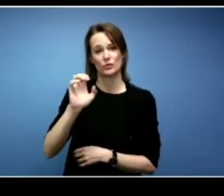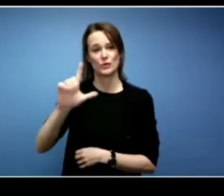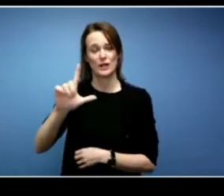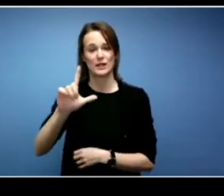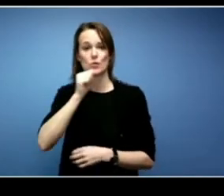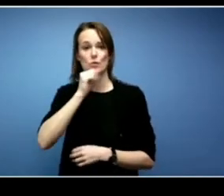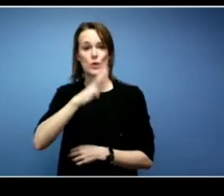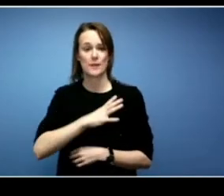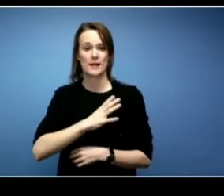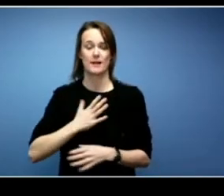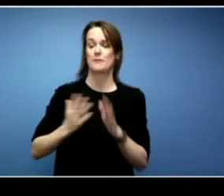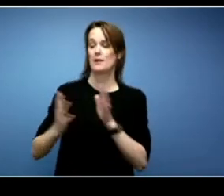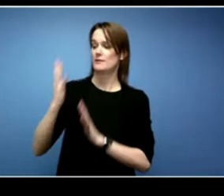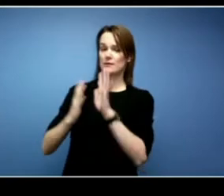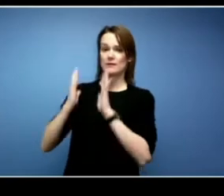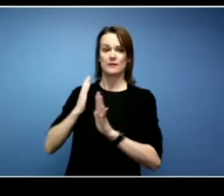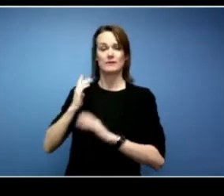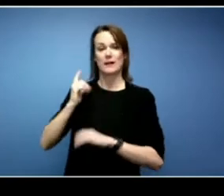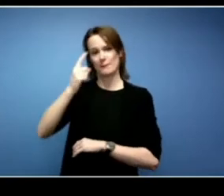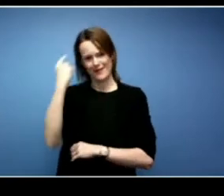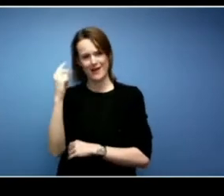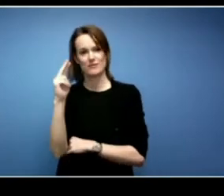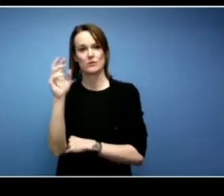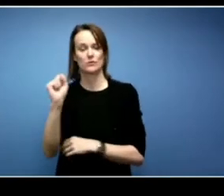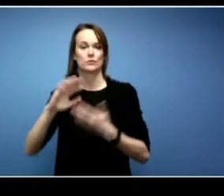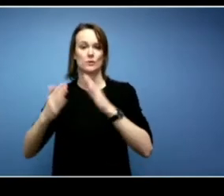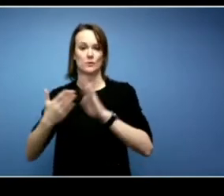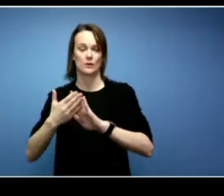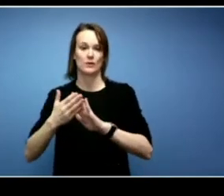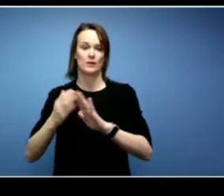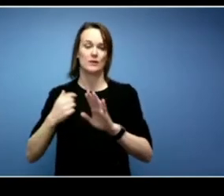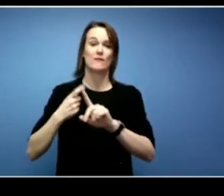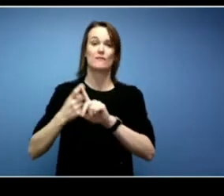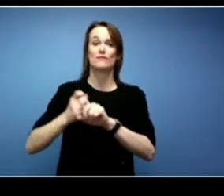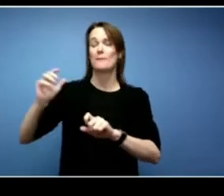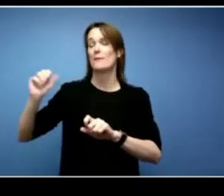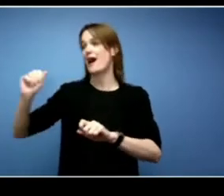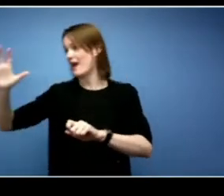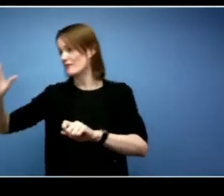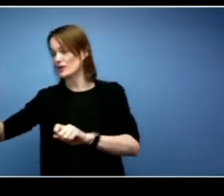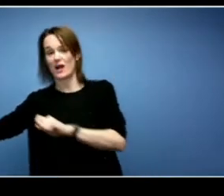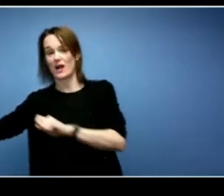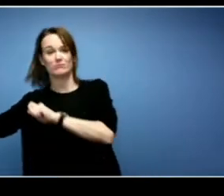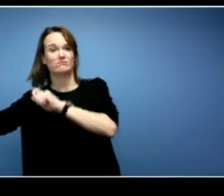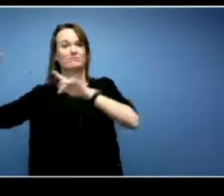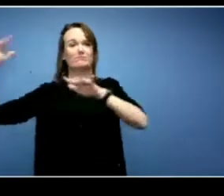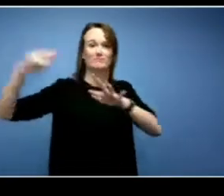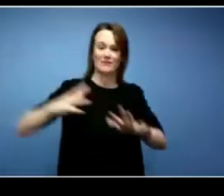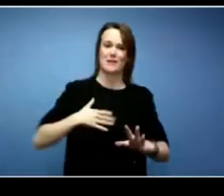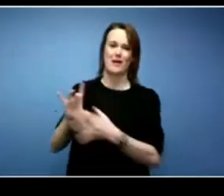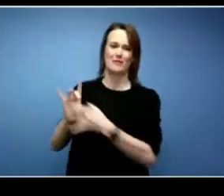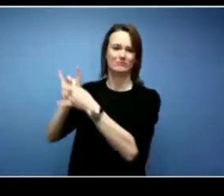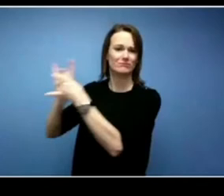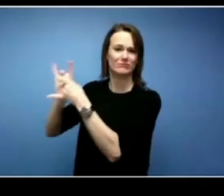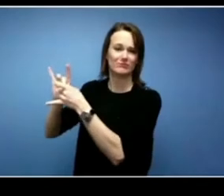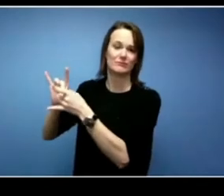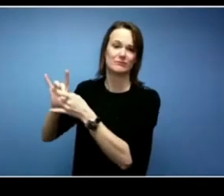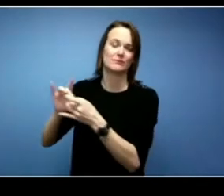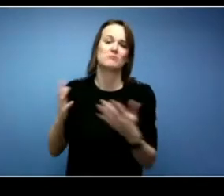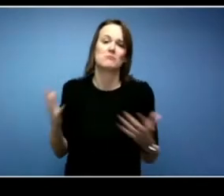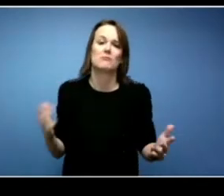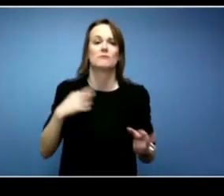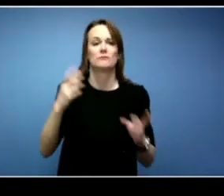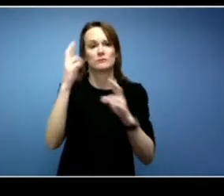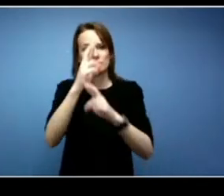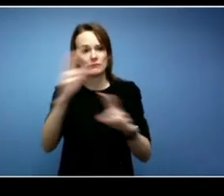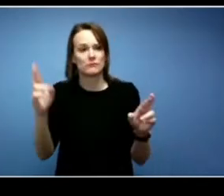Scotian community. I also come from the African diaspora, and I feel compelled to show my profound respect to local Indigenous